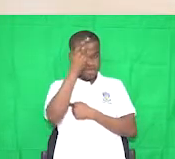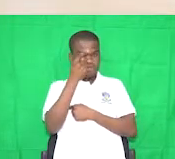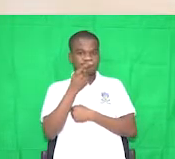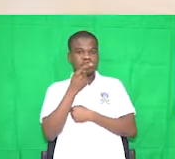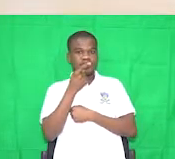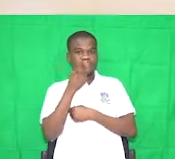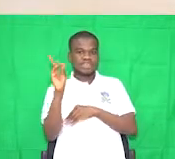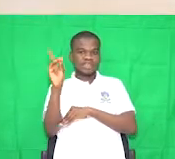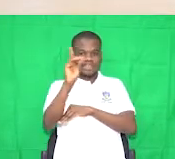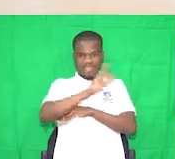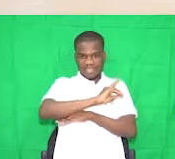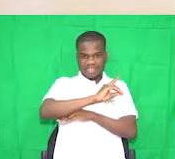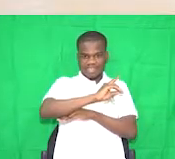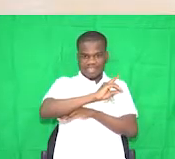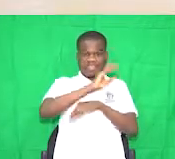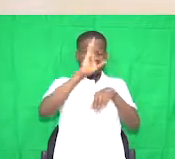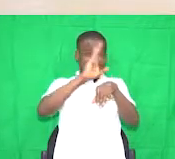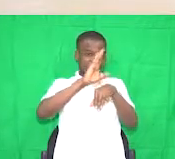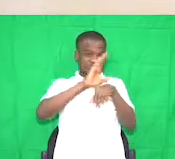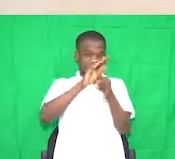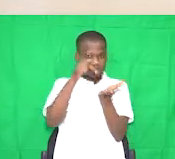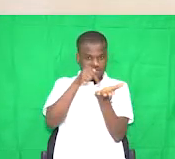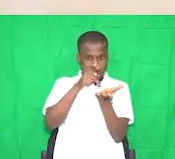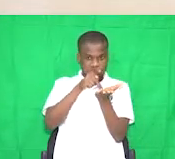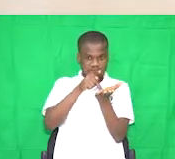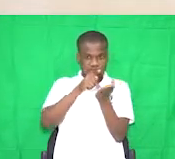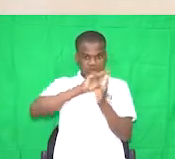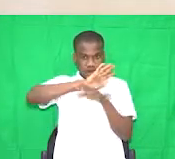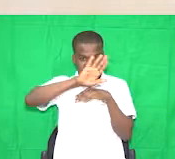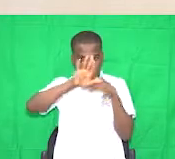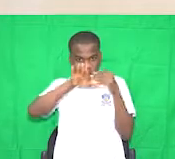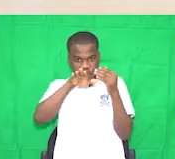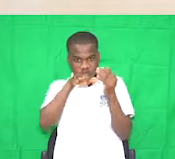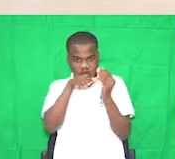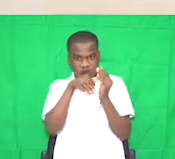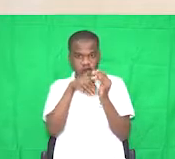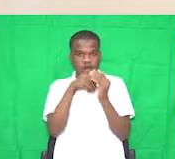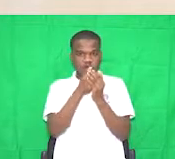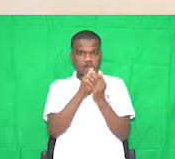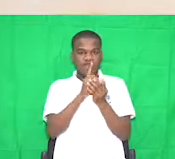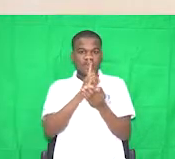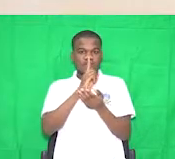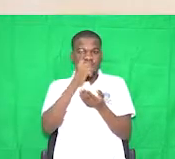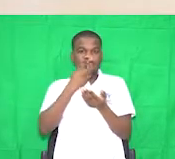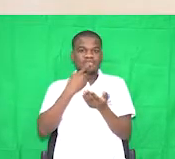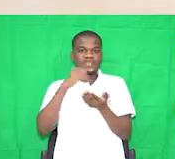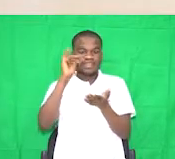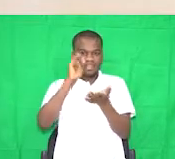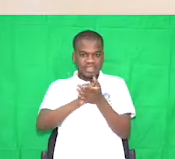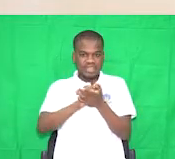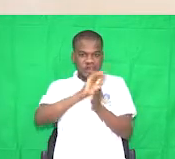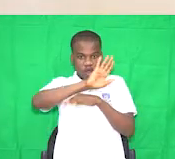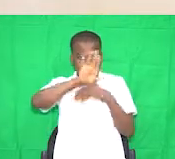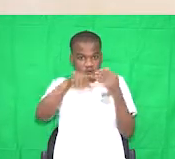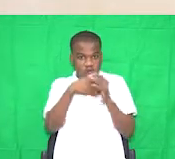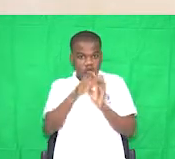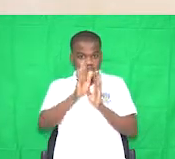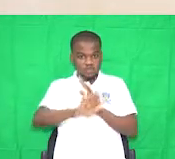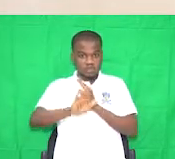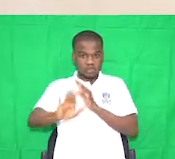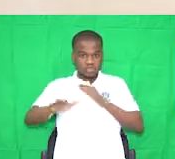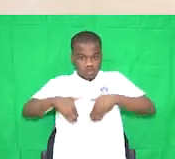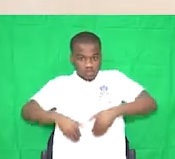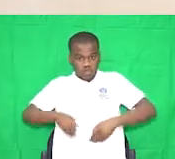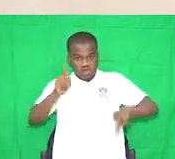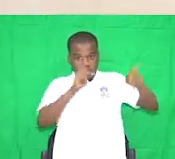that's set aside by the Presbyterian Church for children to appreciate their parents. And so